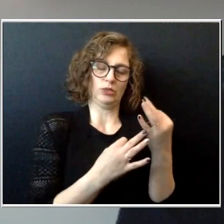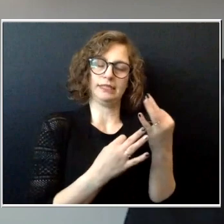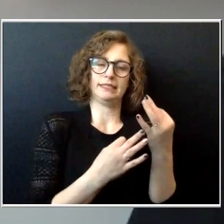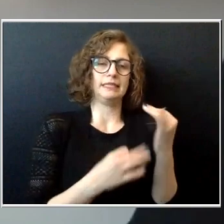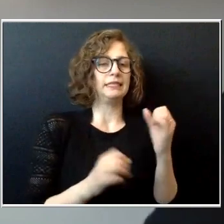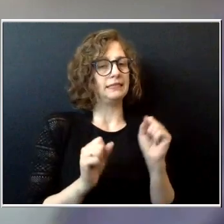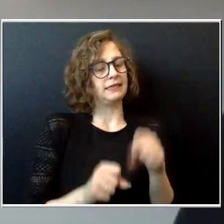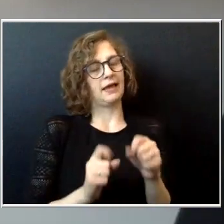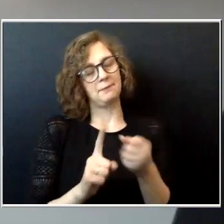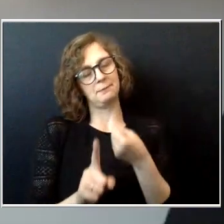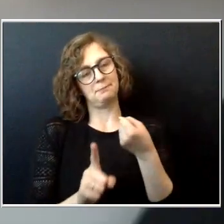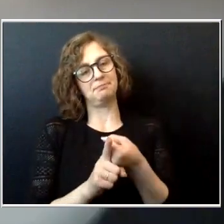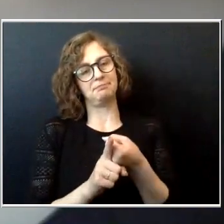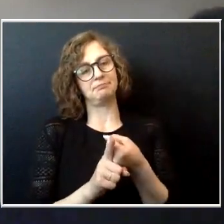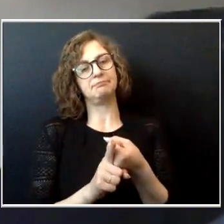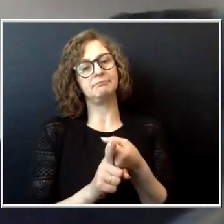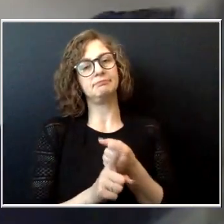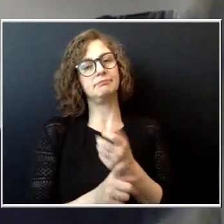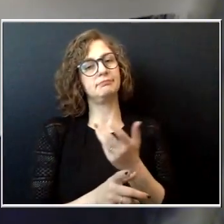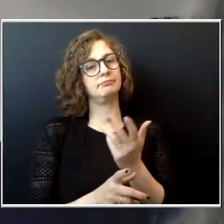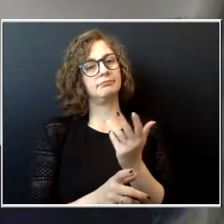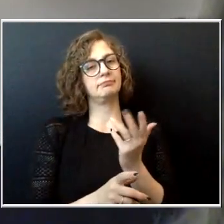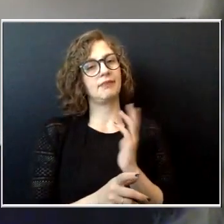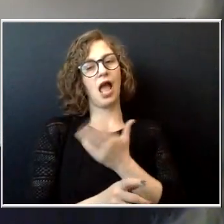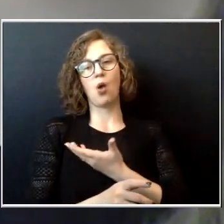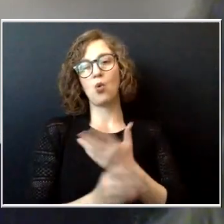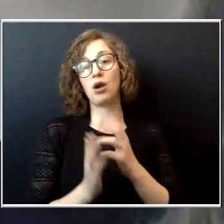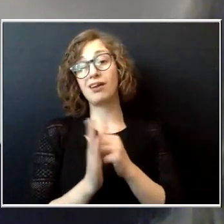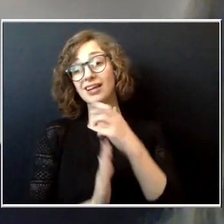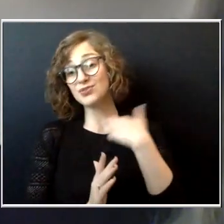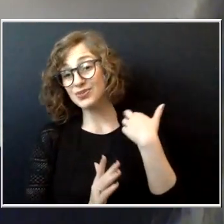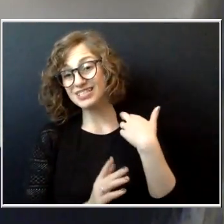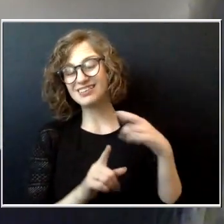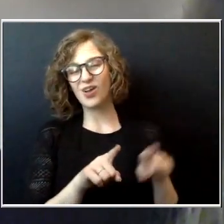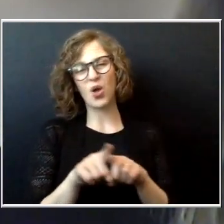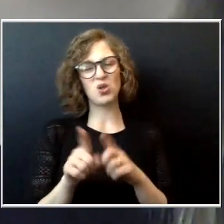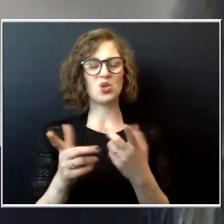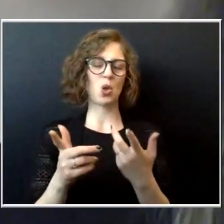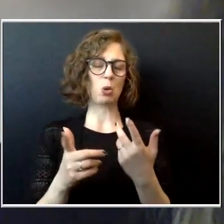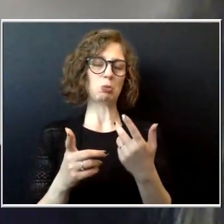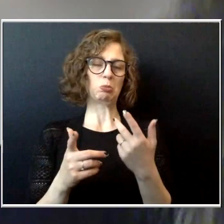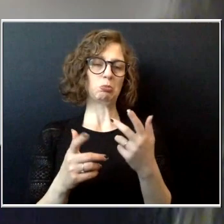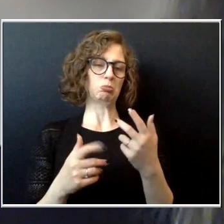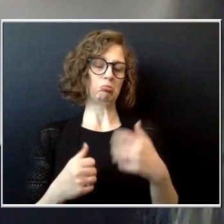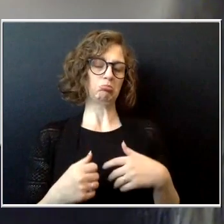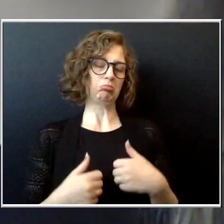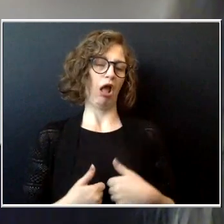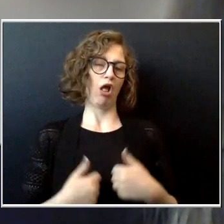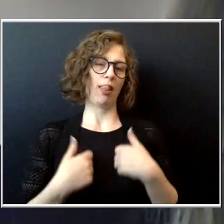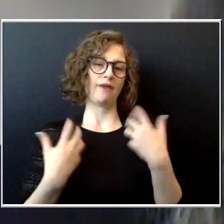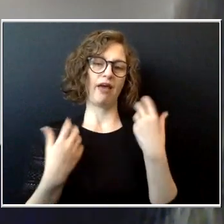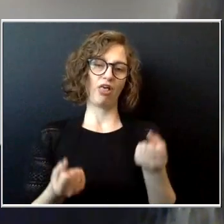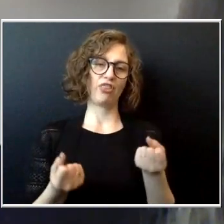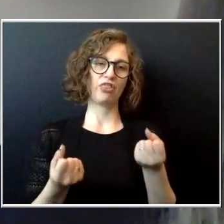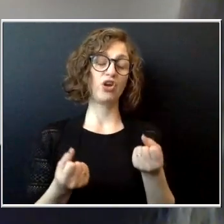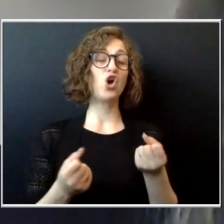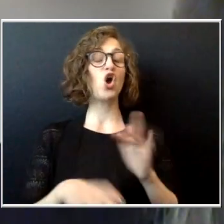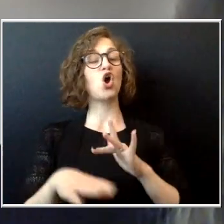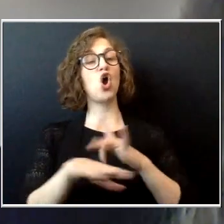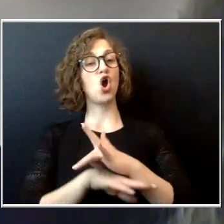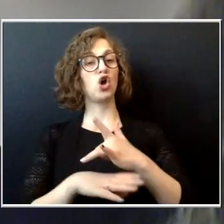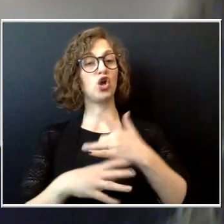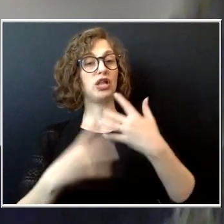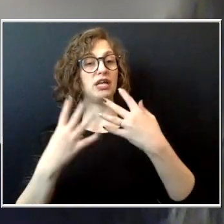on our risk of cancer, but also on a lot of other things. Early screening or